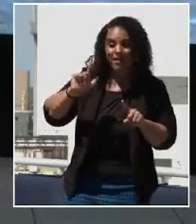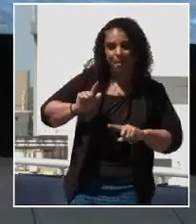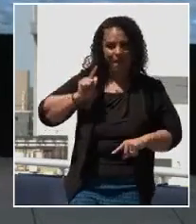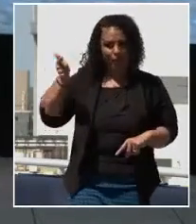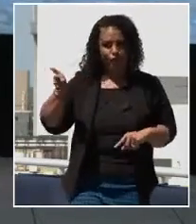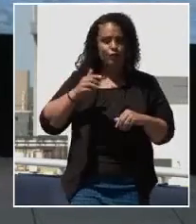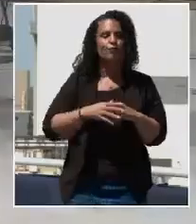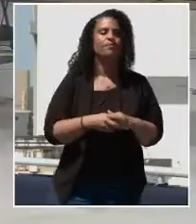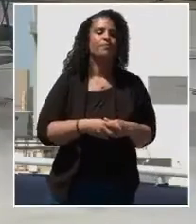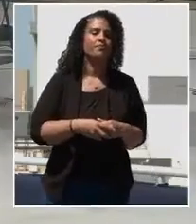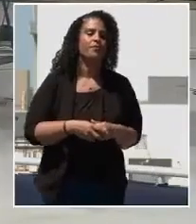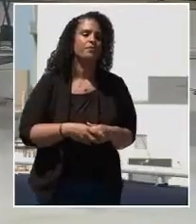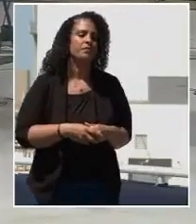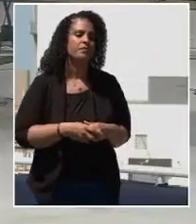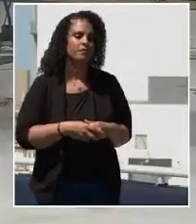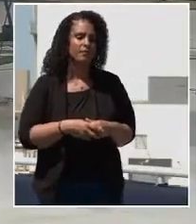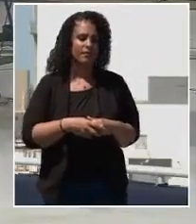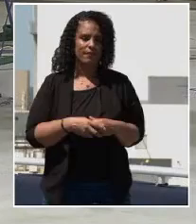to